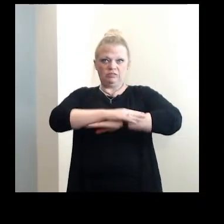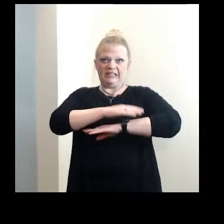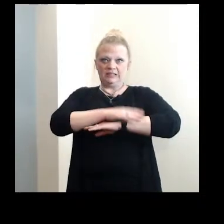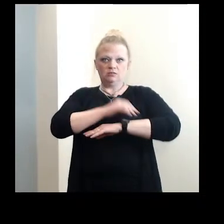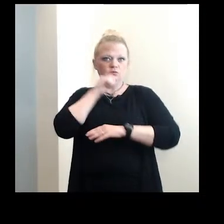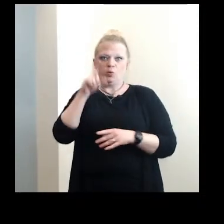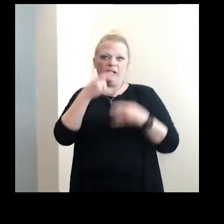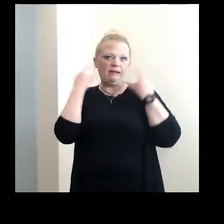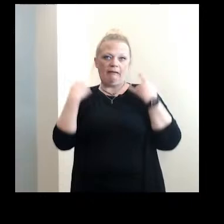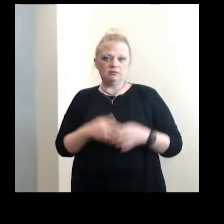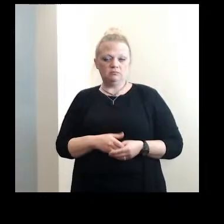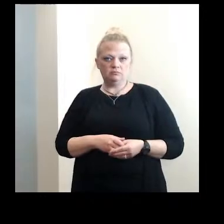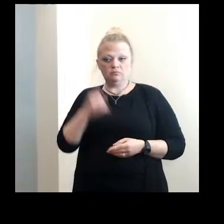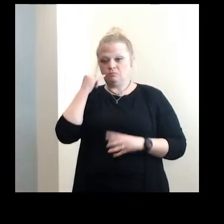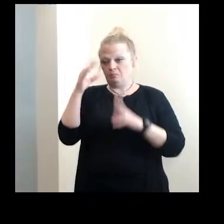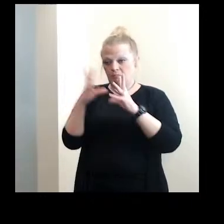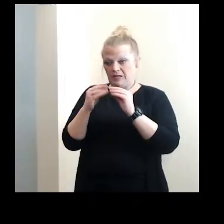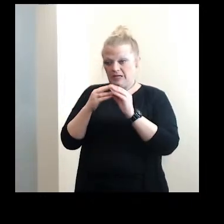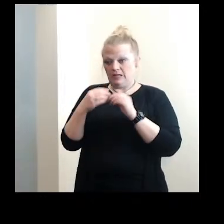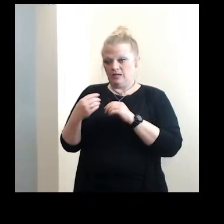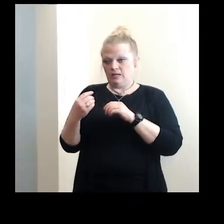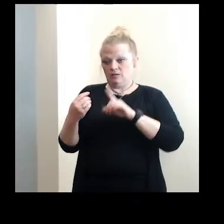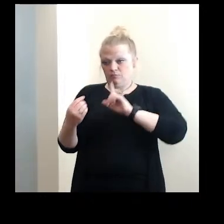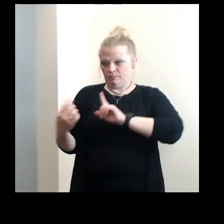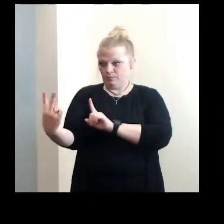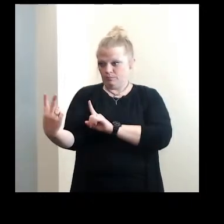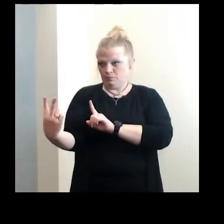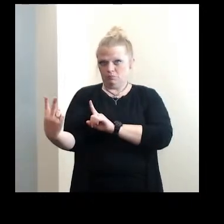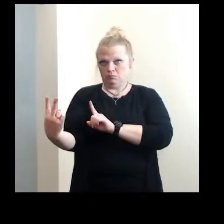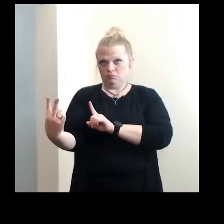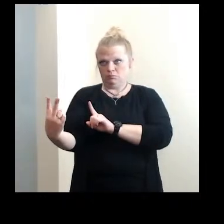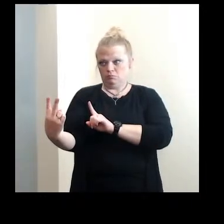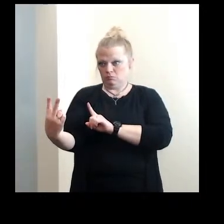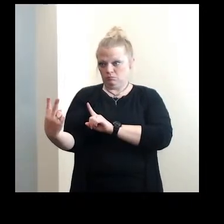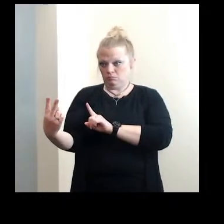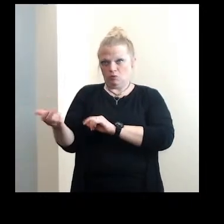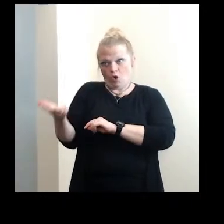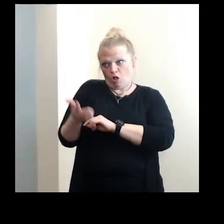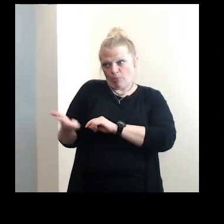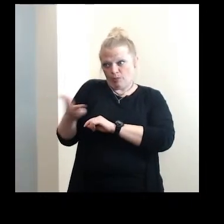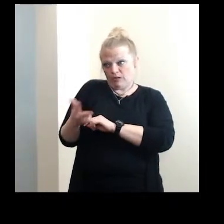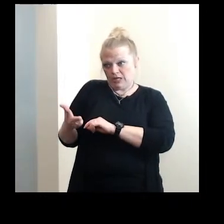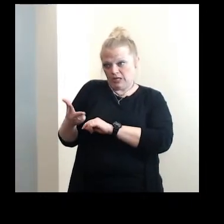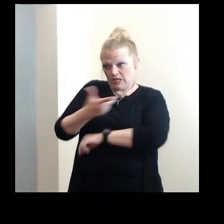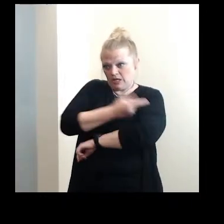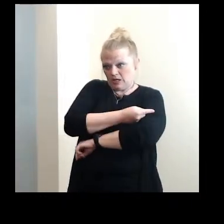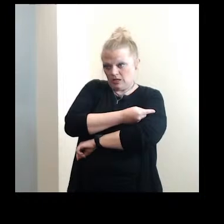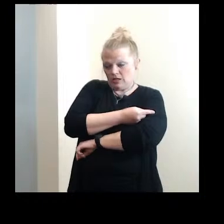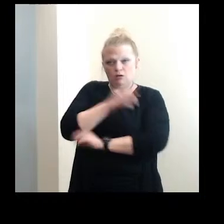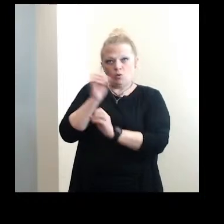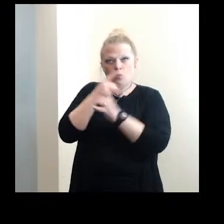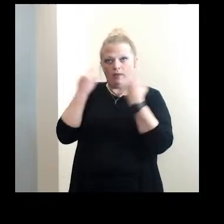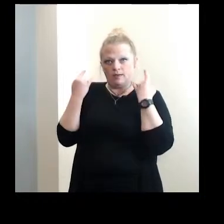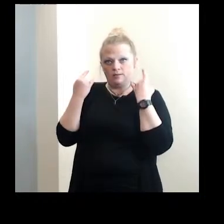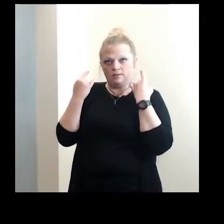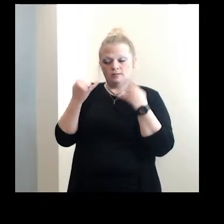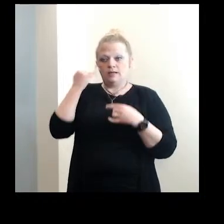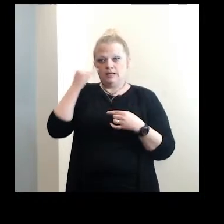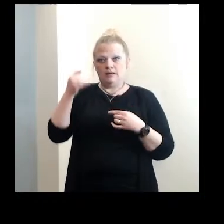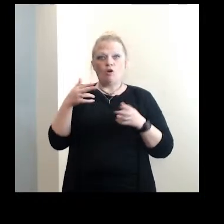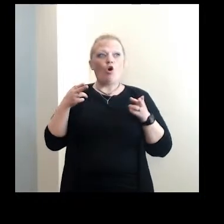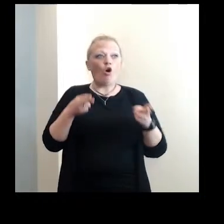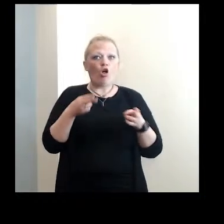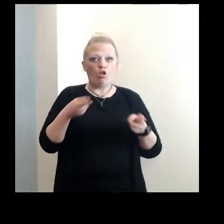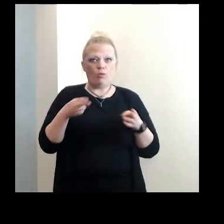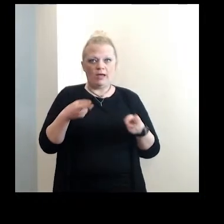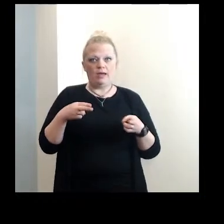need to wear your mask. If you're in a meeting with 2 other individuals and none of them, and they're all vaccinated, you don't need to wear your mask. But if you're walking in the hallways,